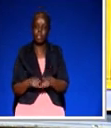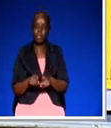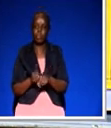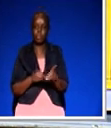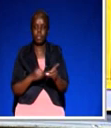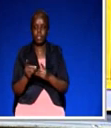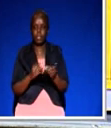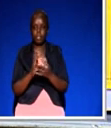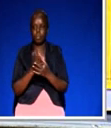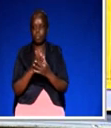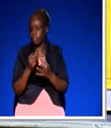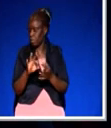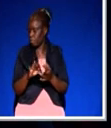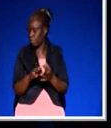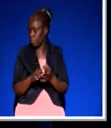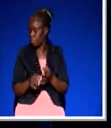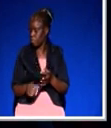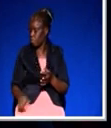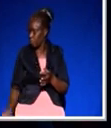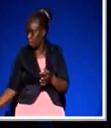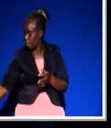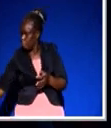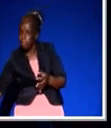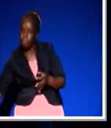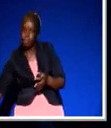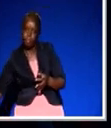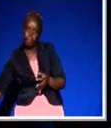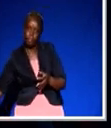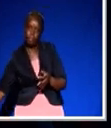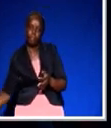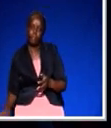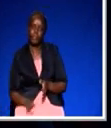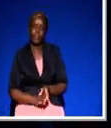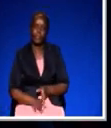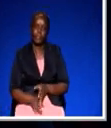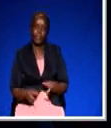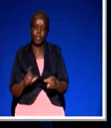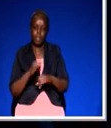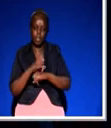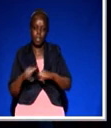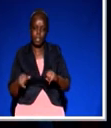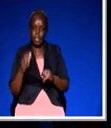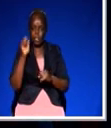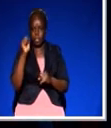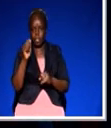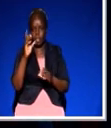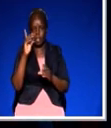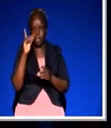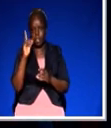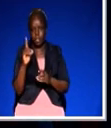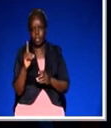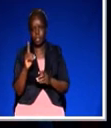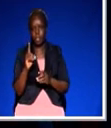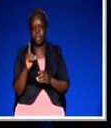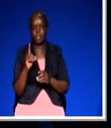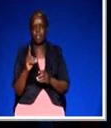them. So if you look at these ones, we can say line BD,